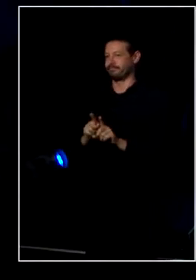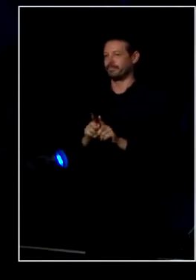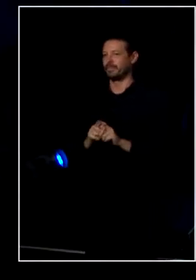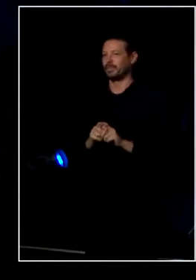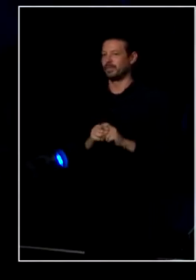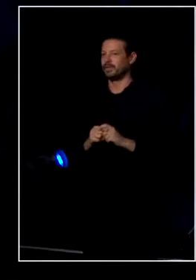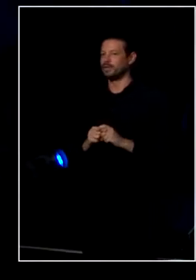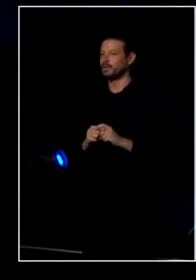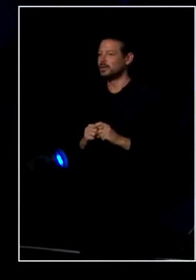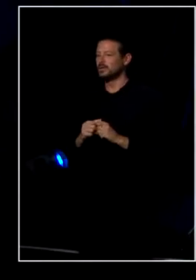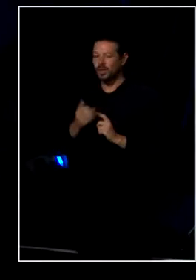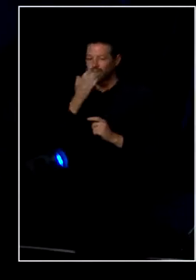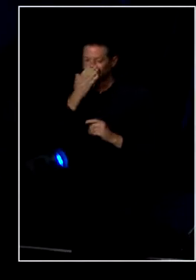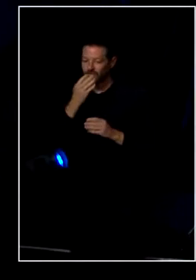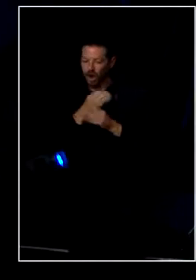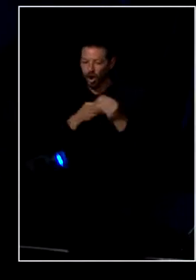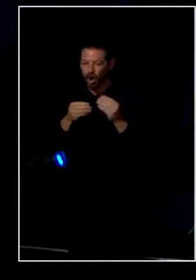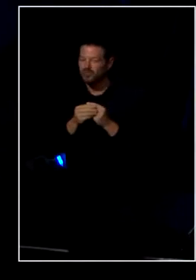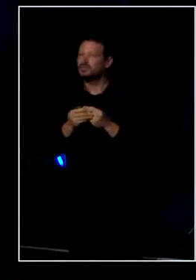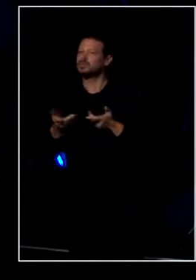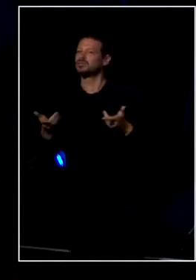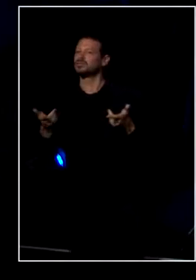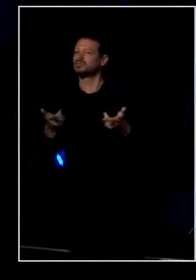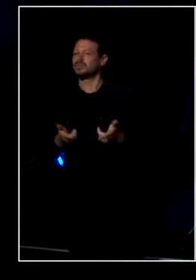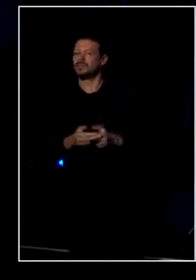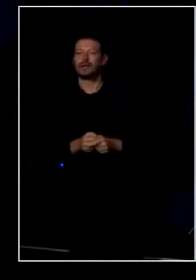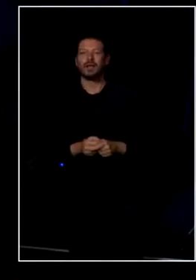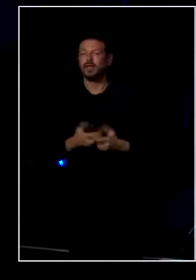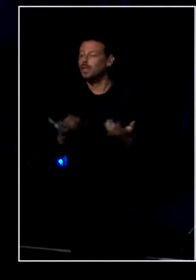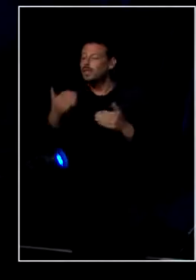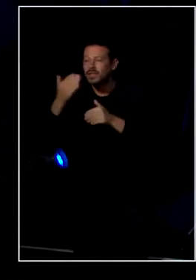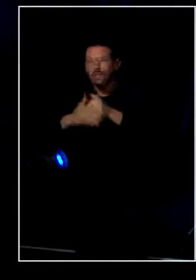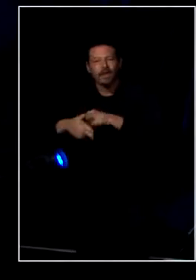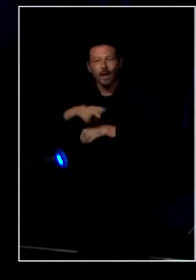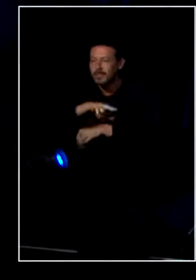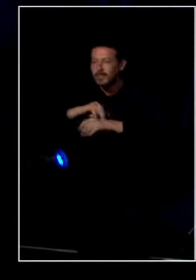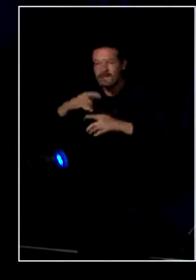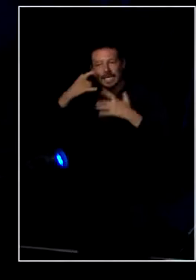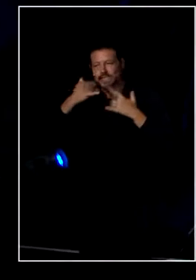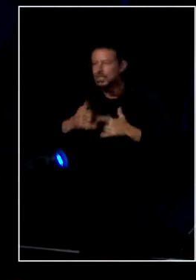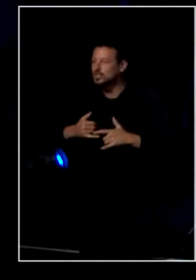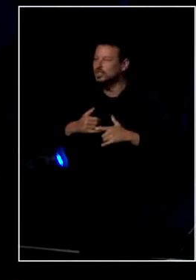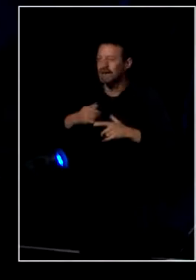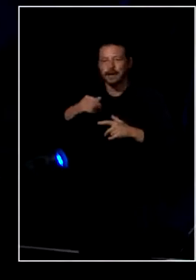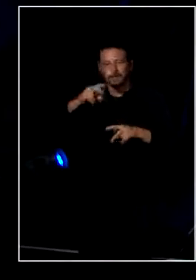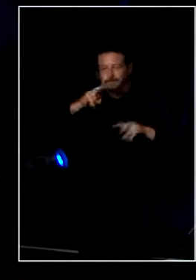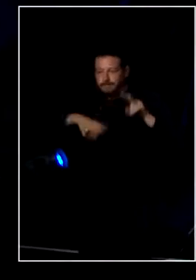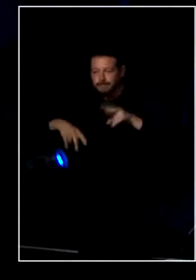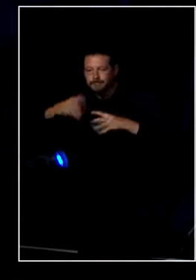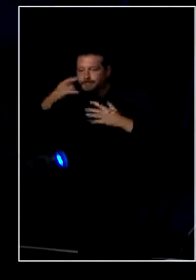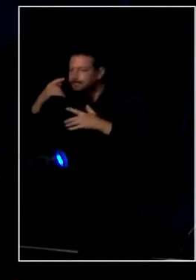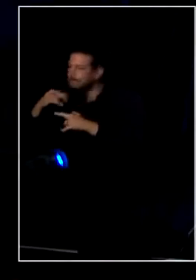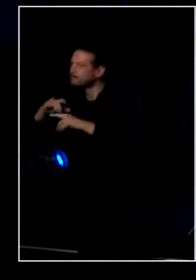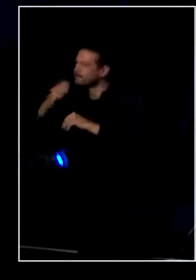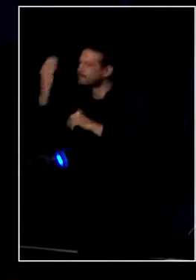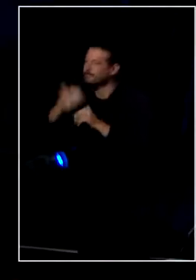get permission from the front office, and in those days they didn't do police records and all this. They didn't. And they didn't even go to... They went to a